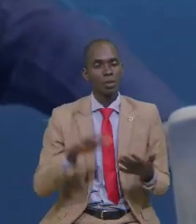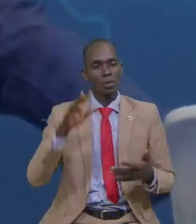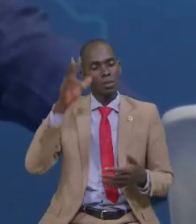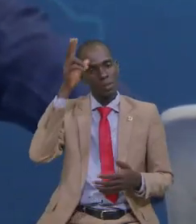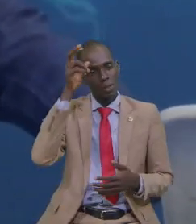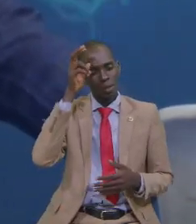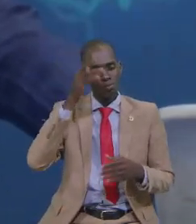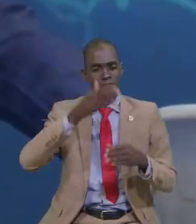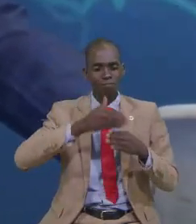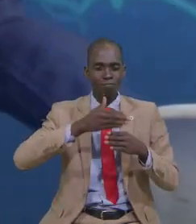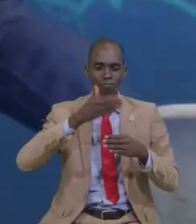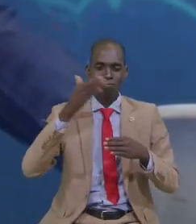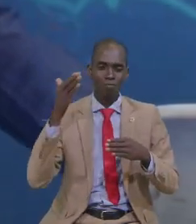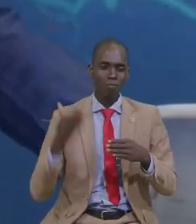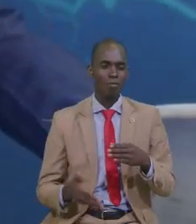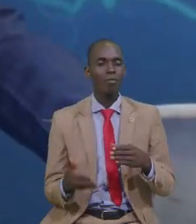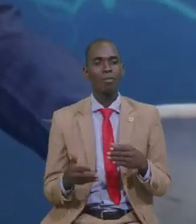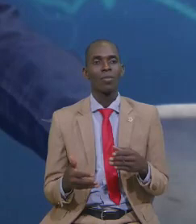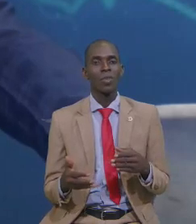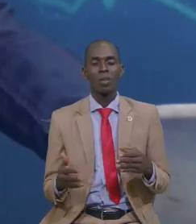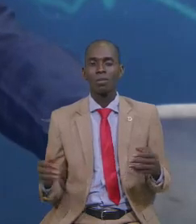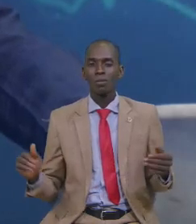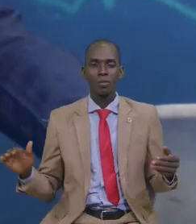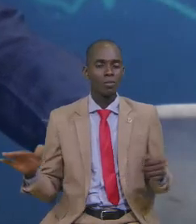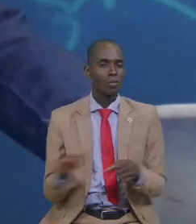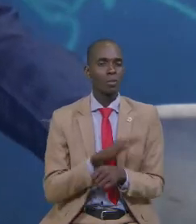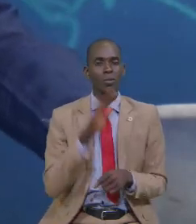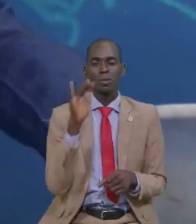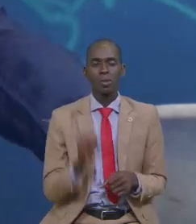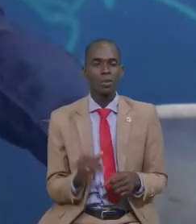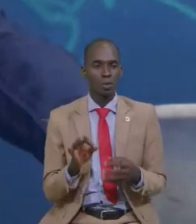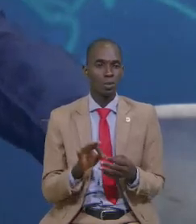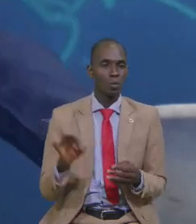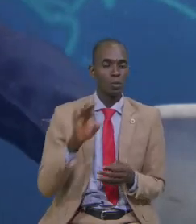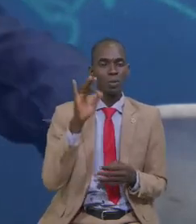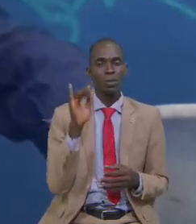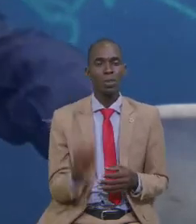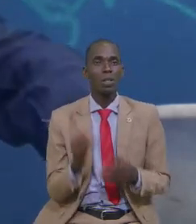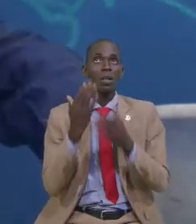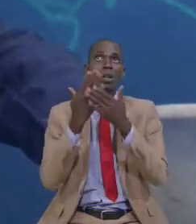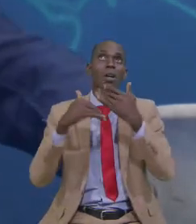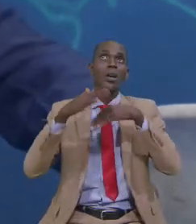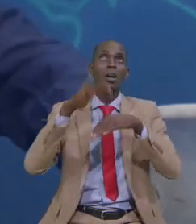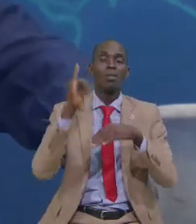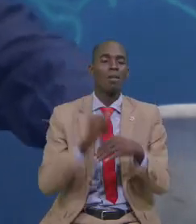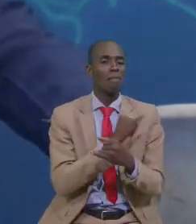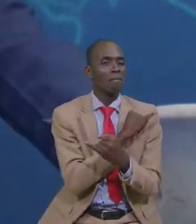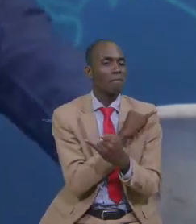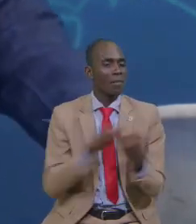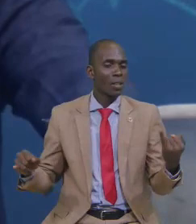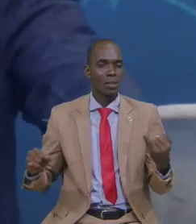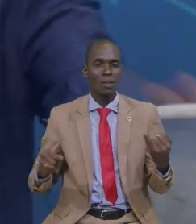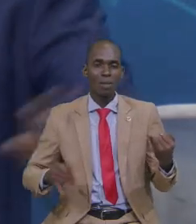Total, technical, spiritual, heavenly, final knockout